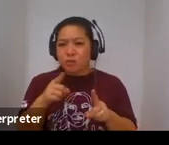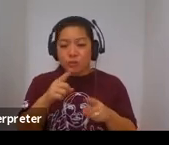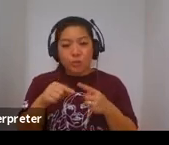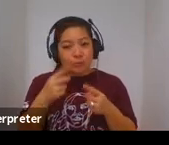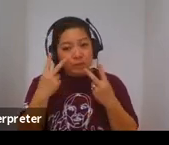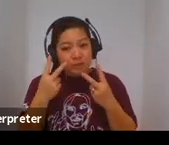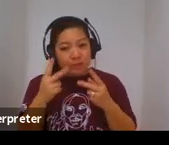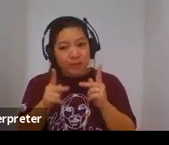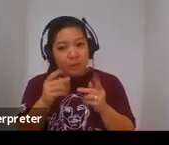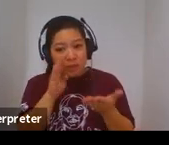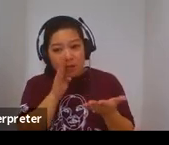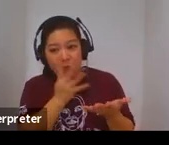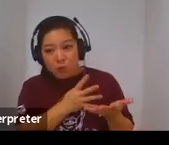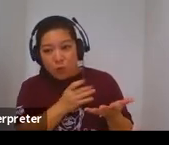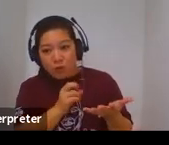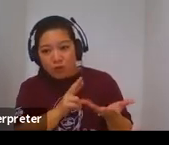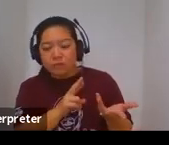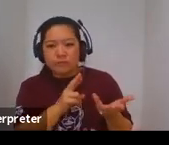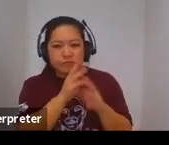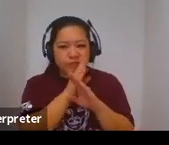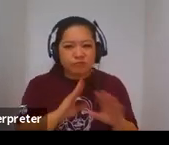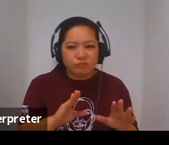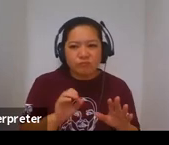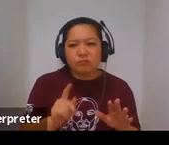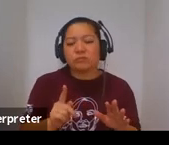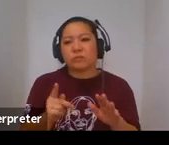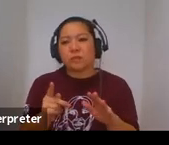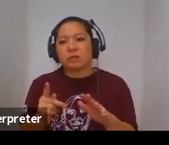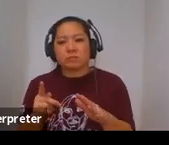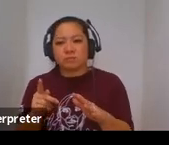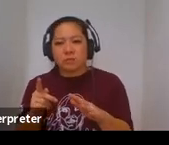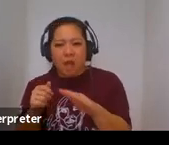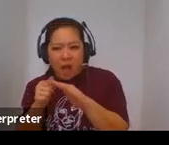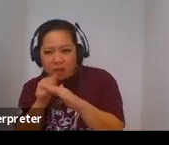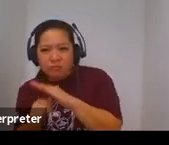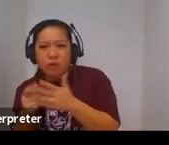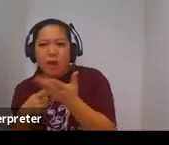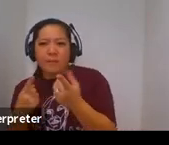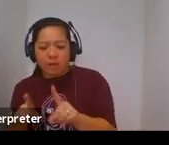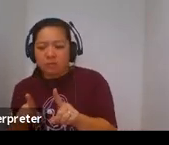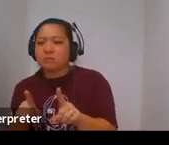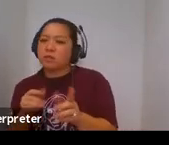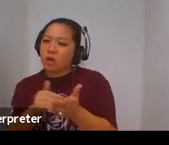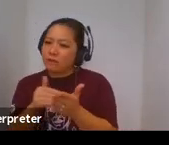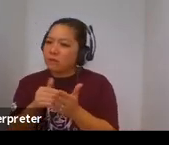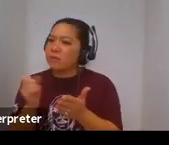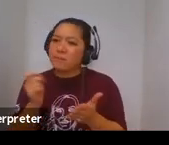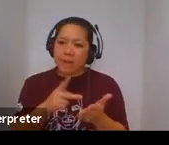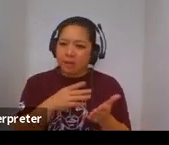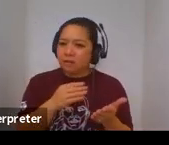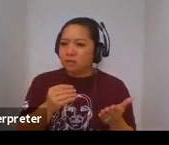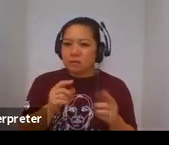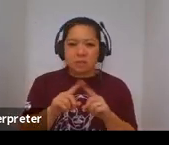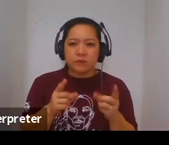people ignore or silo or bury the trauma that happens, it often comes back in